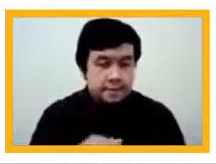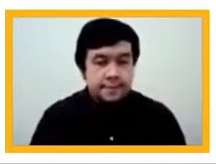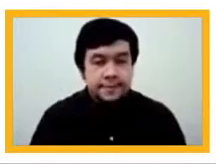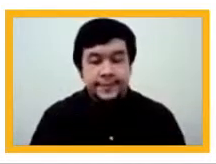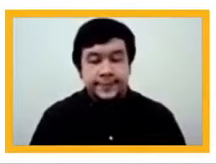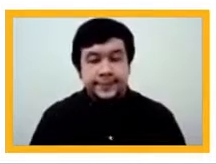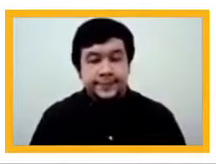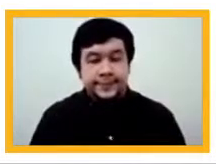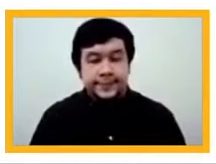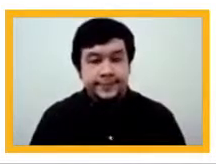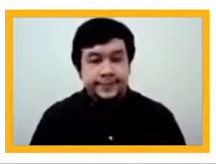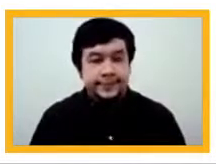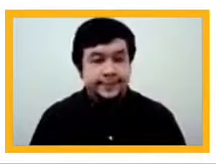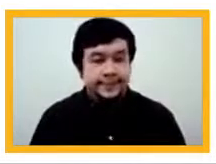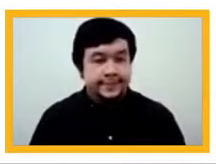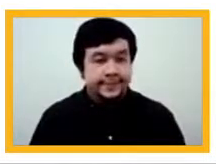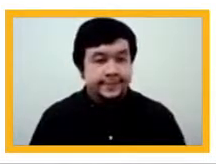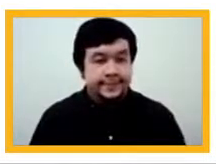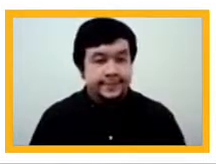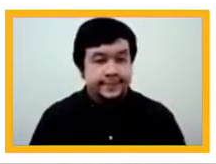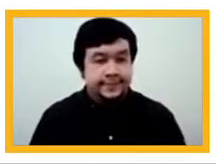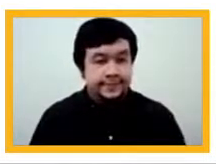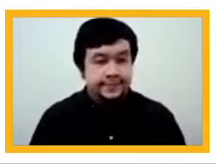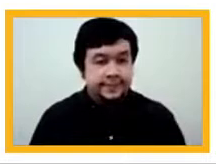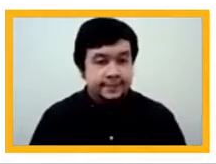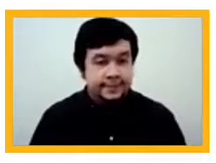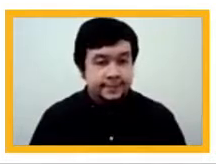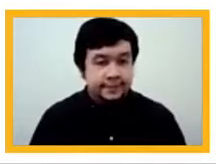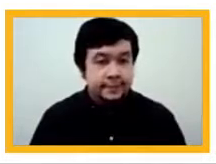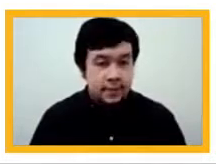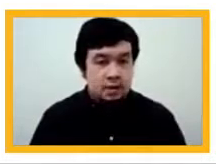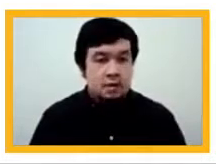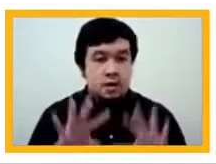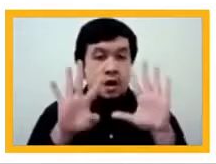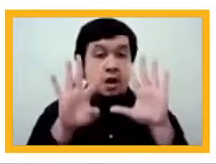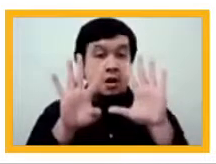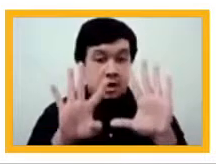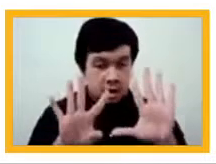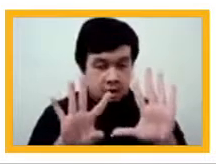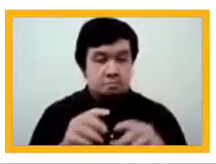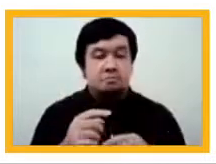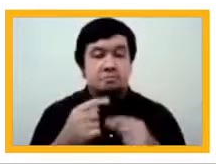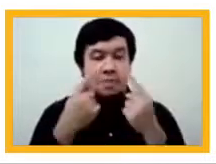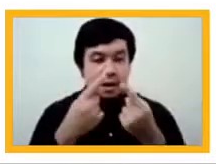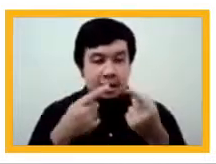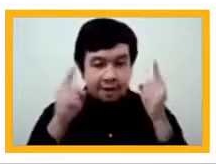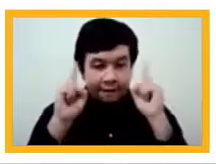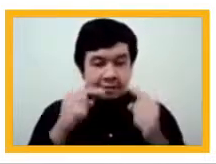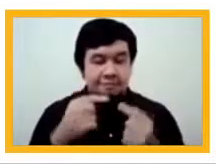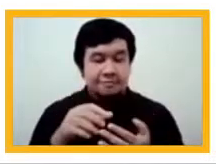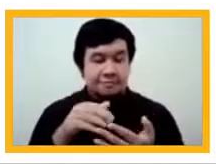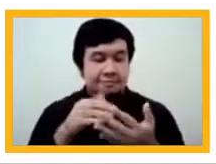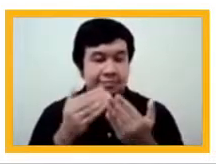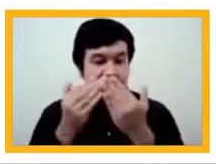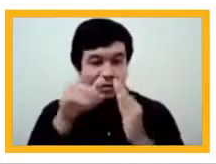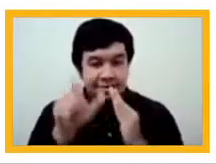9 university students joining software-centered university go to Silicon Valley internship